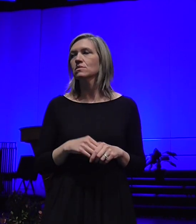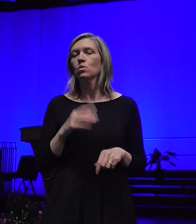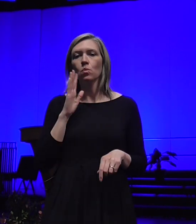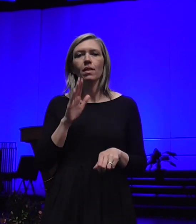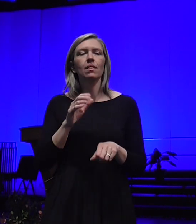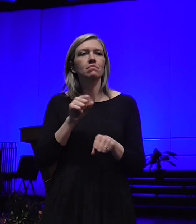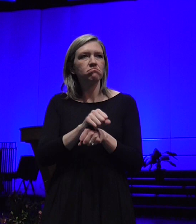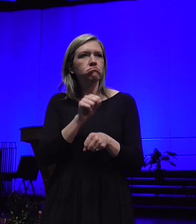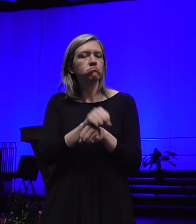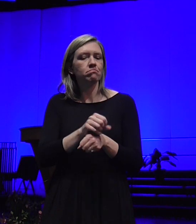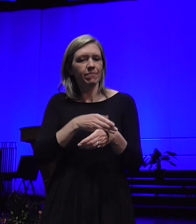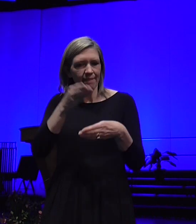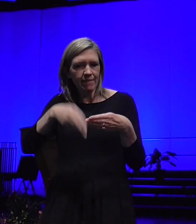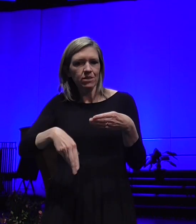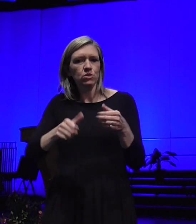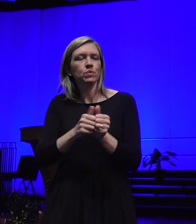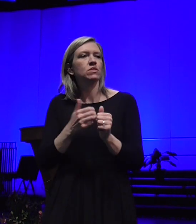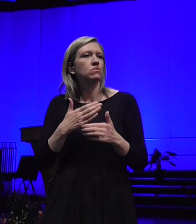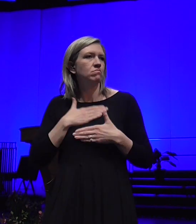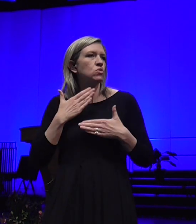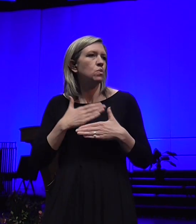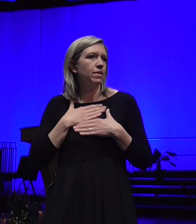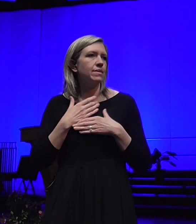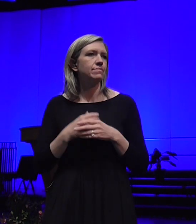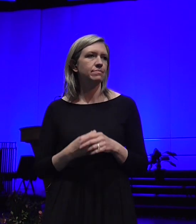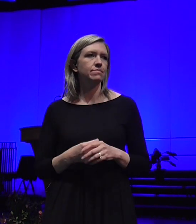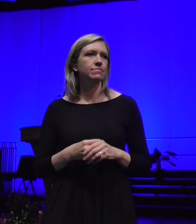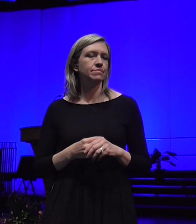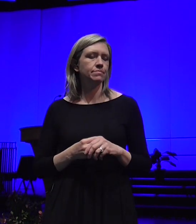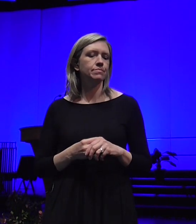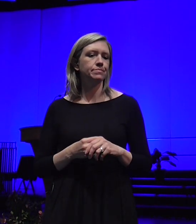done with a great sense of joy.